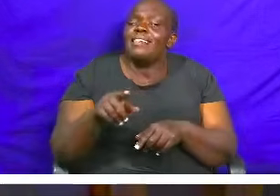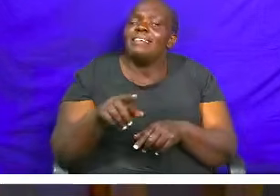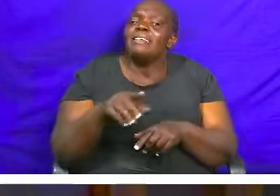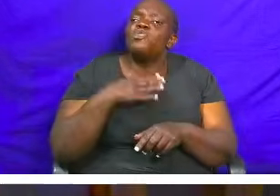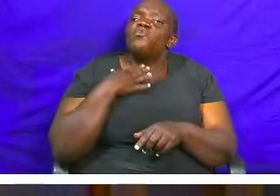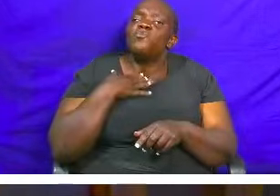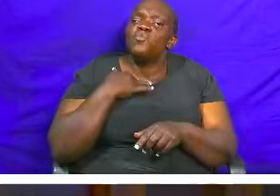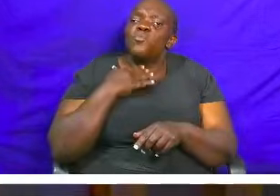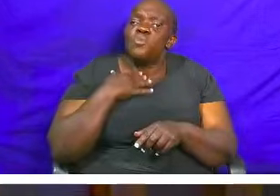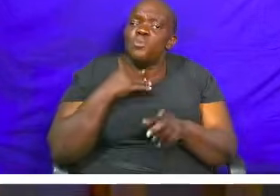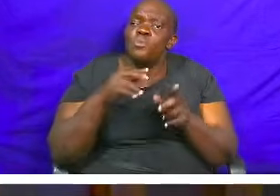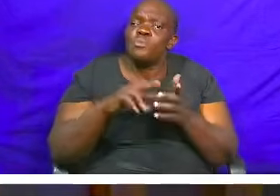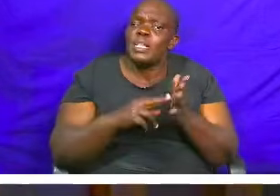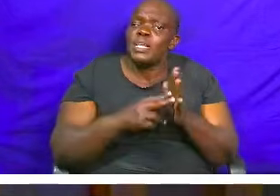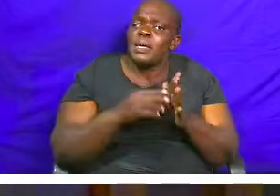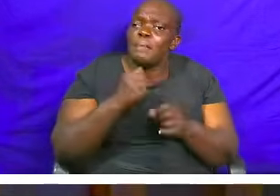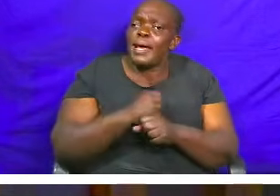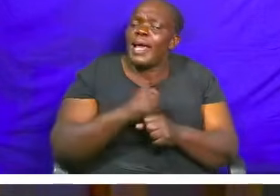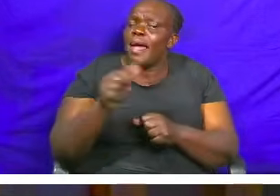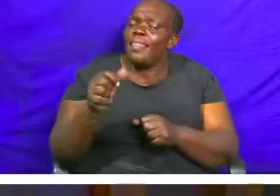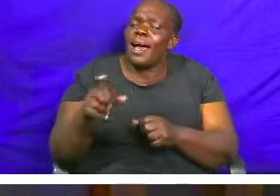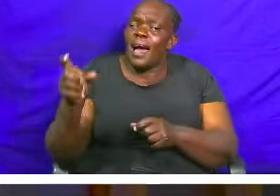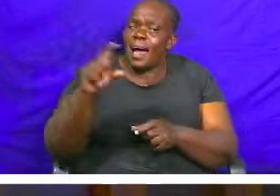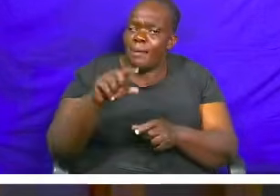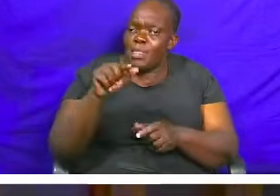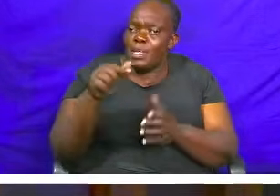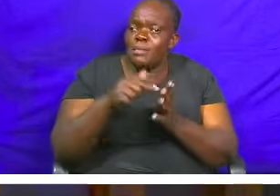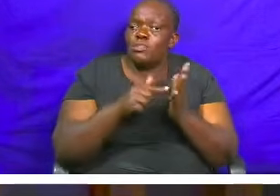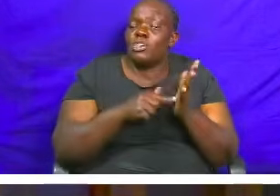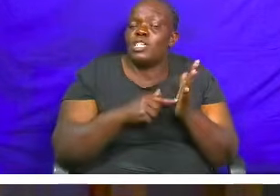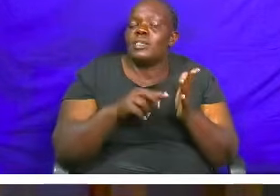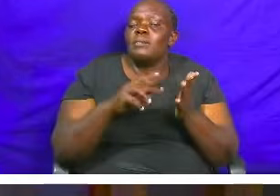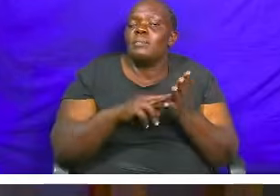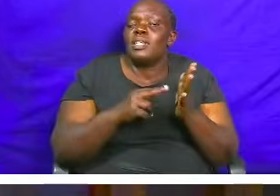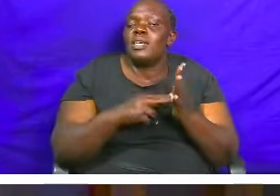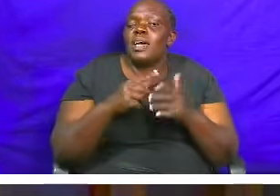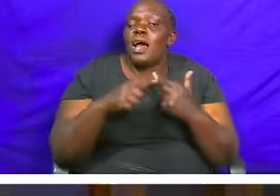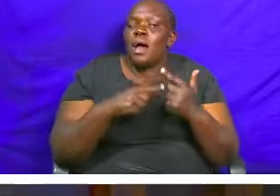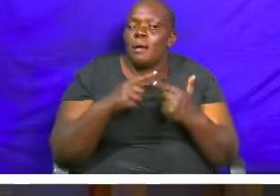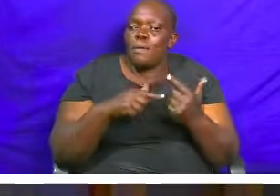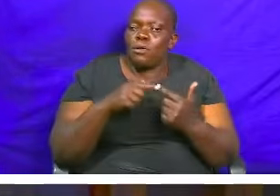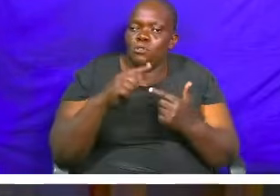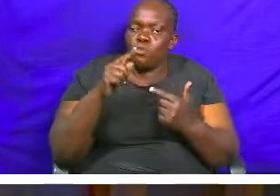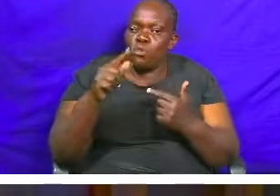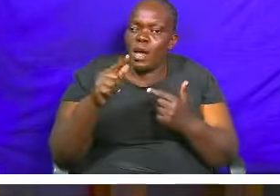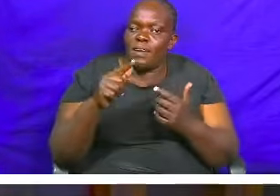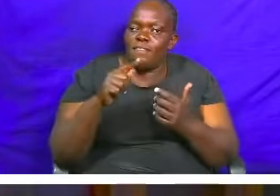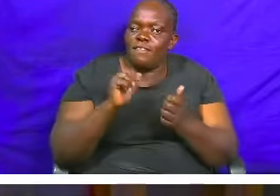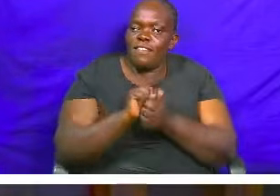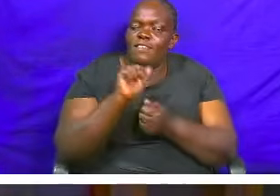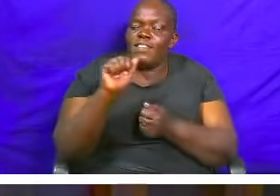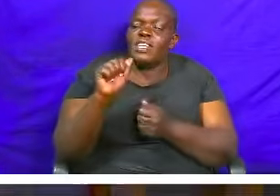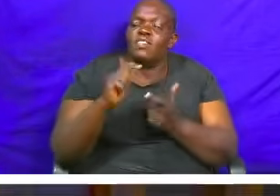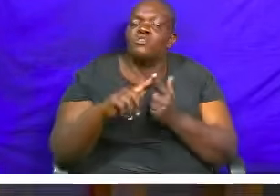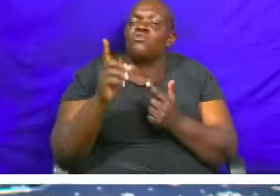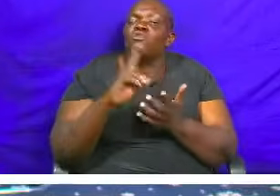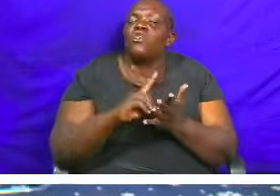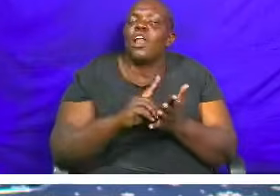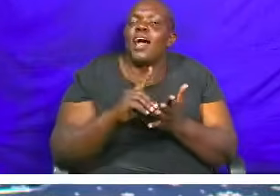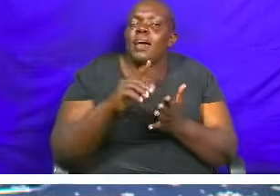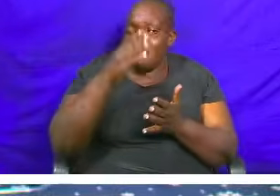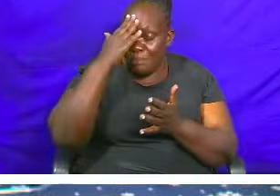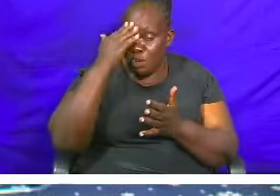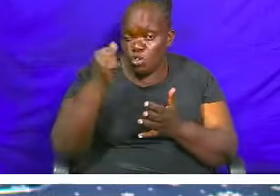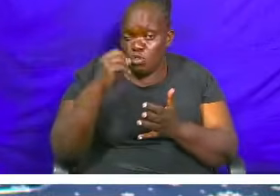to drive the rate up. And at that point is when we had reached at about 166 shillings to the dollar. It was very, because of that